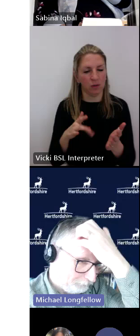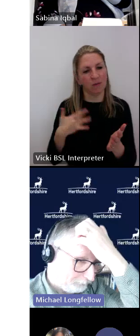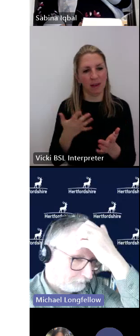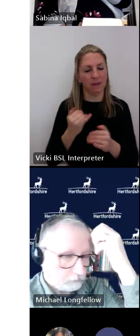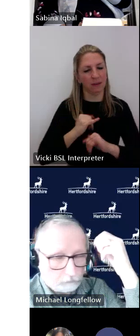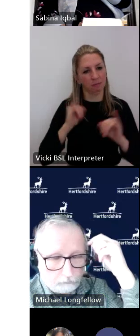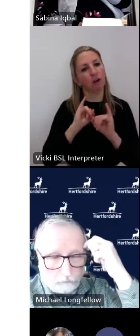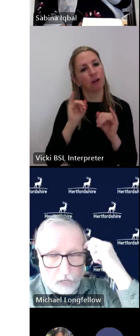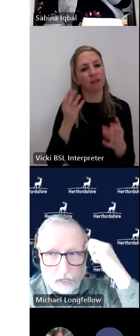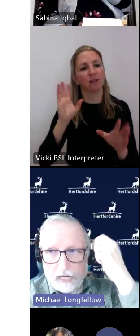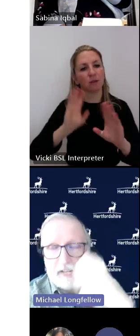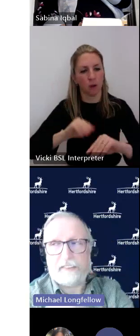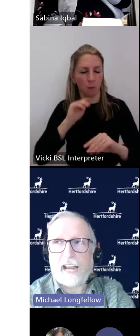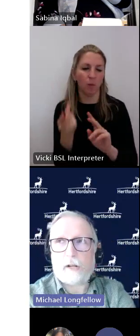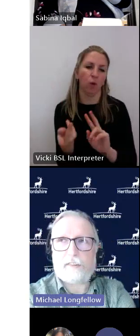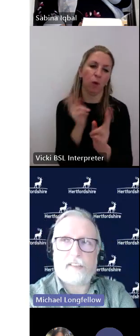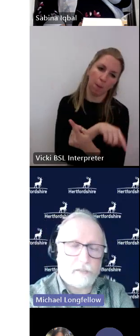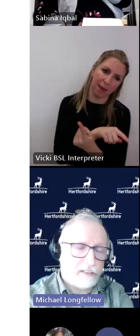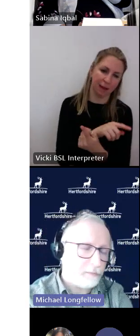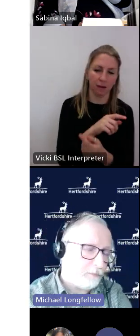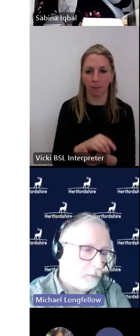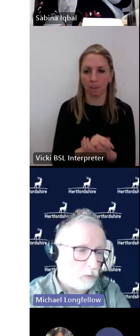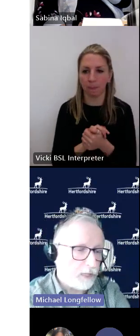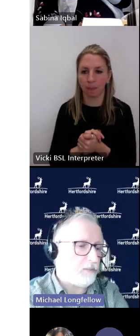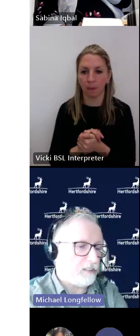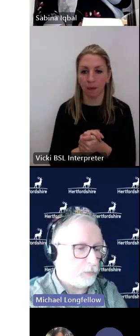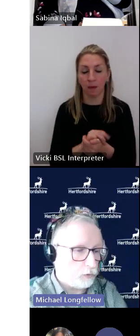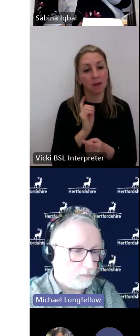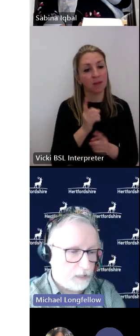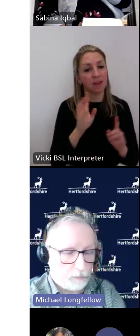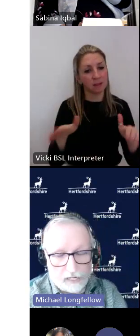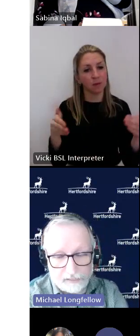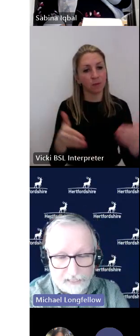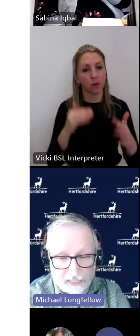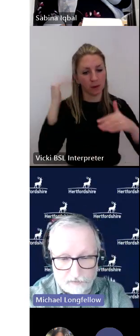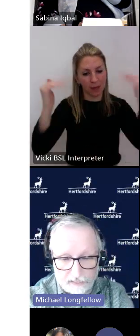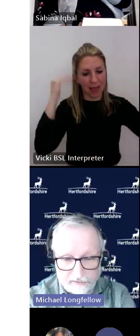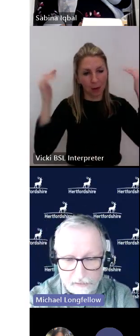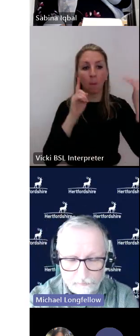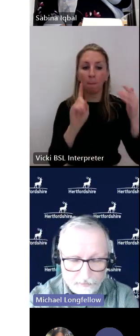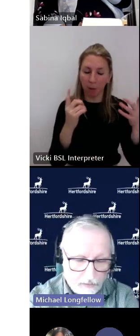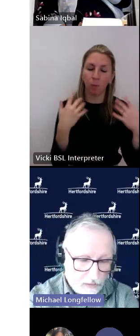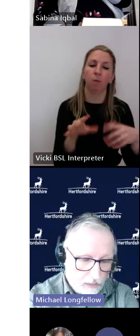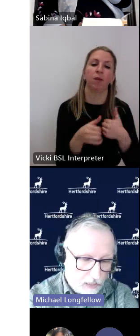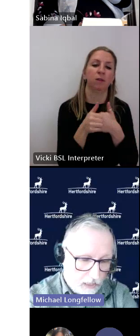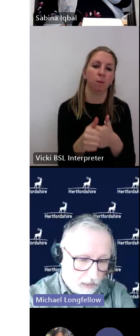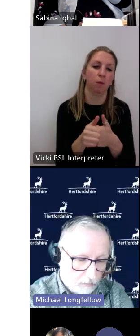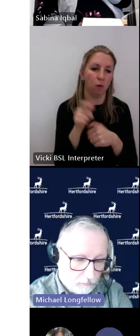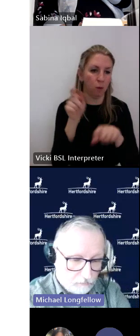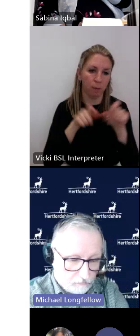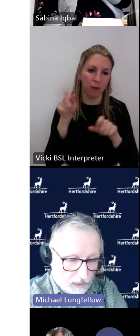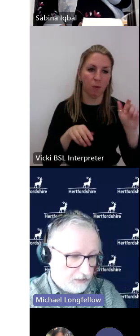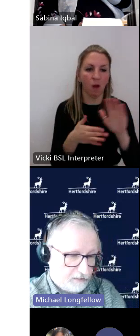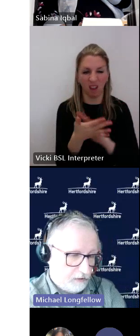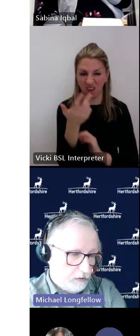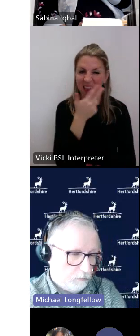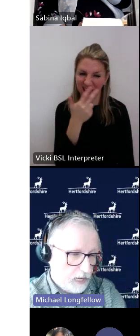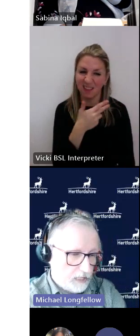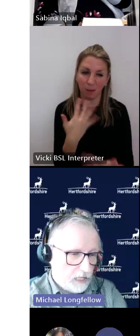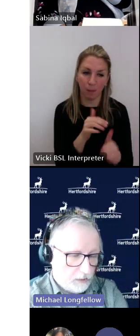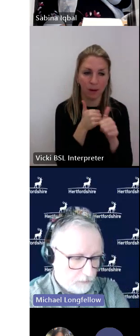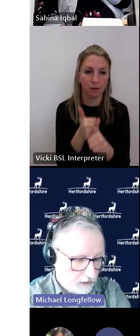stated. It's an adult service, but we have supported people under the age of 18. And